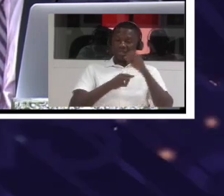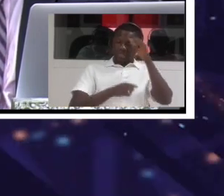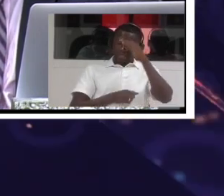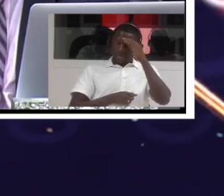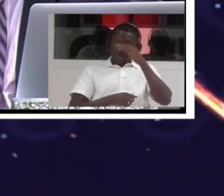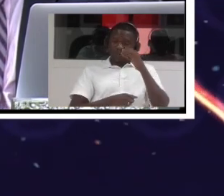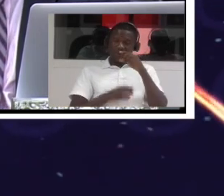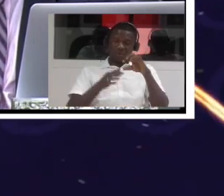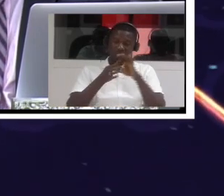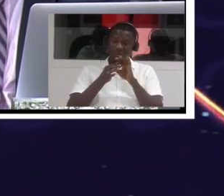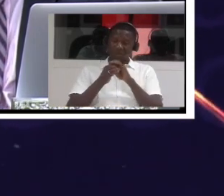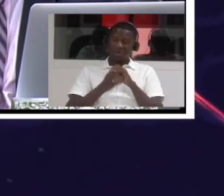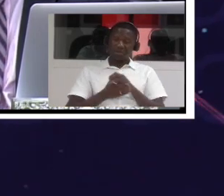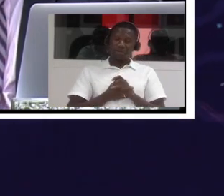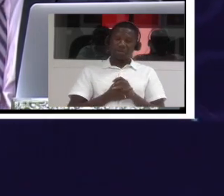Mile 2 prison. Yes.